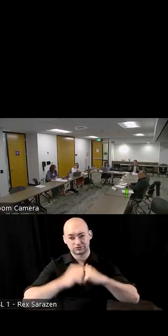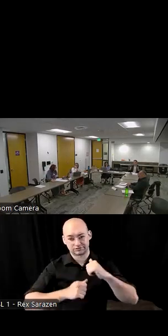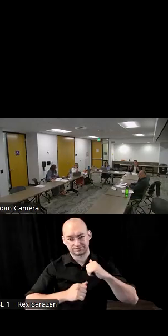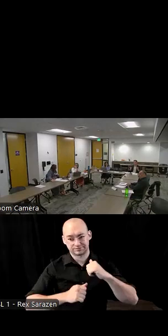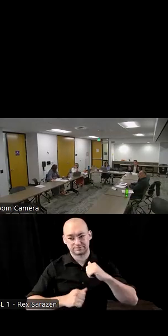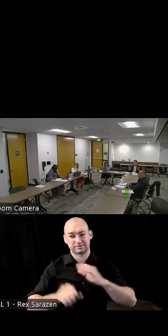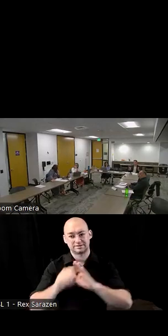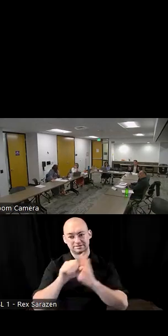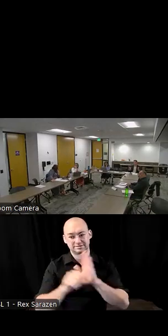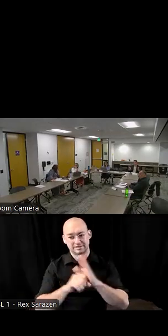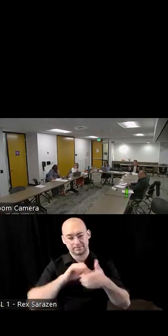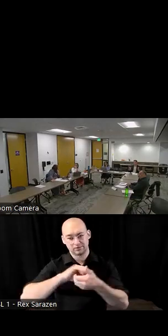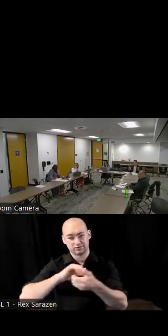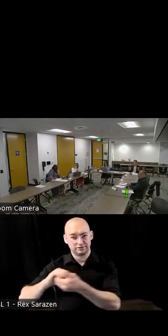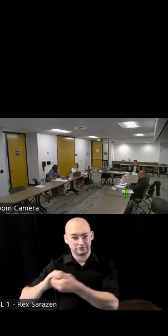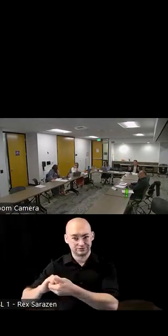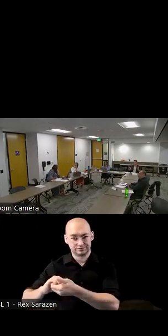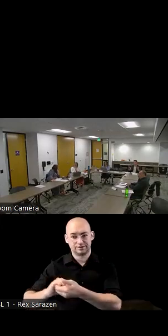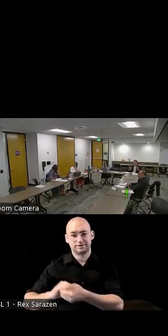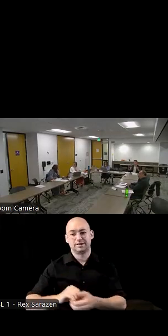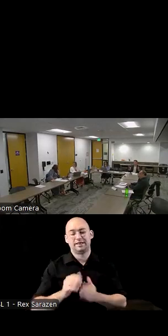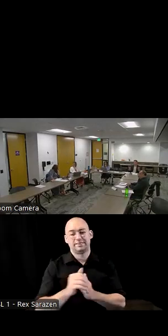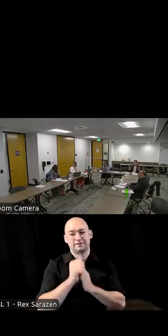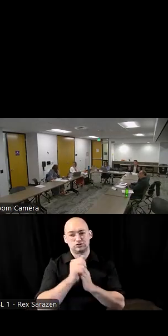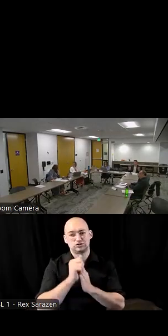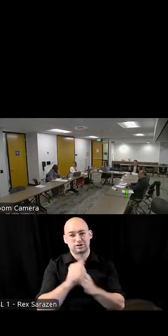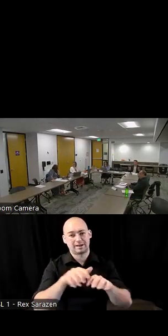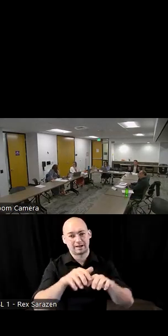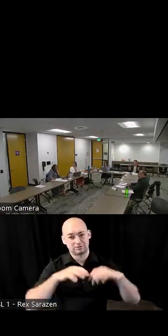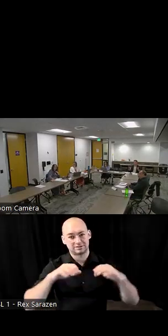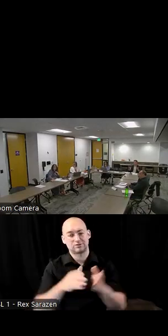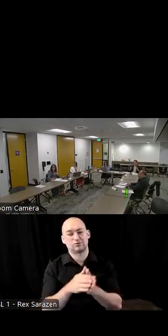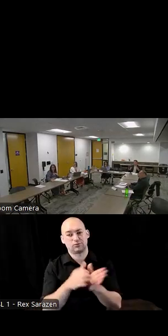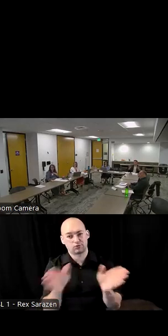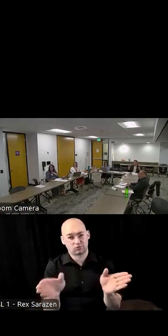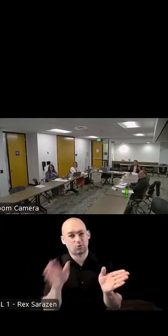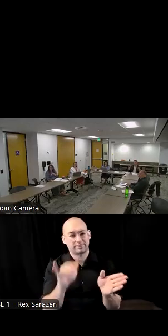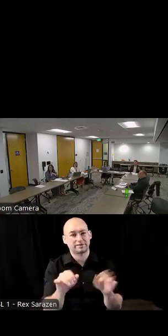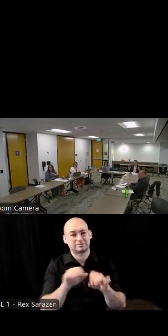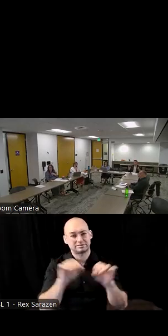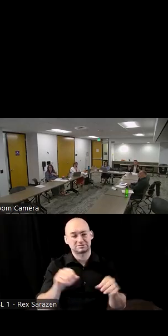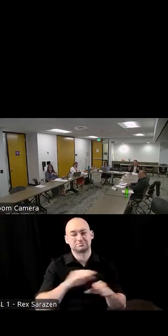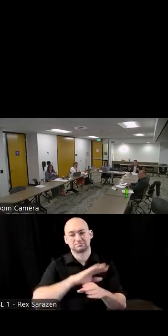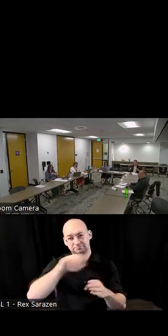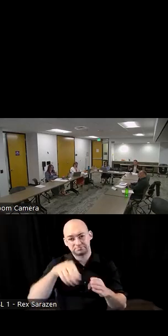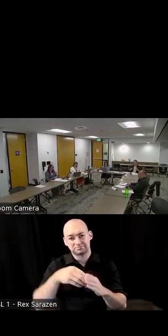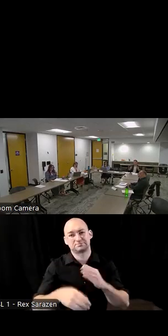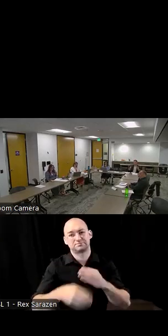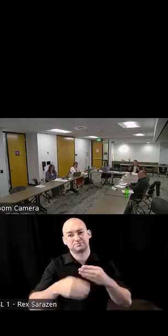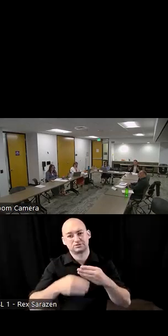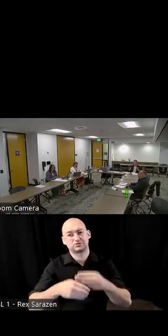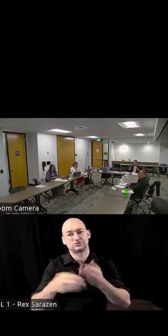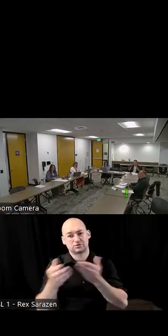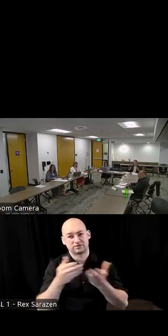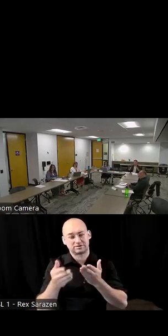state partners. So I talked about our state leadership council. And as we expand our no wrong door system to really encompass additional services such